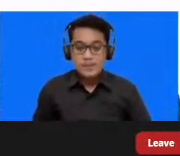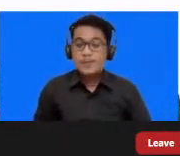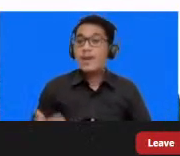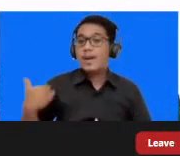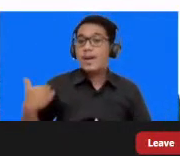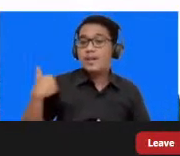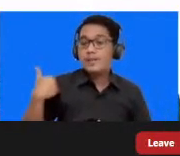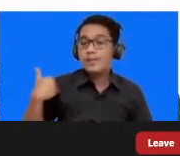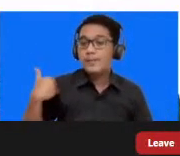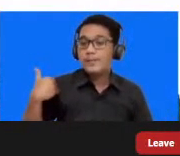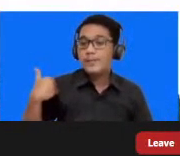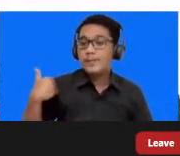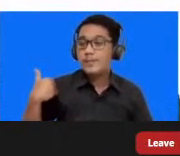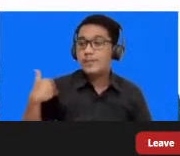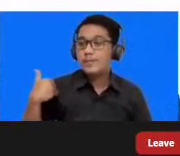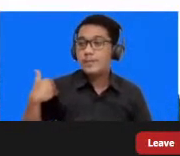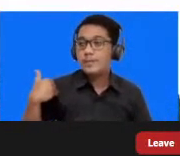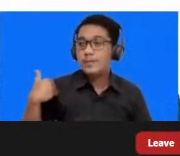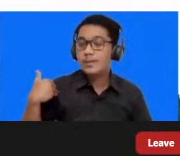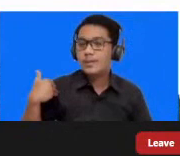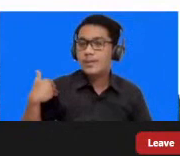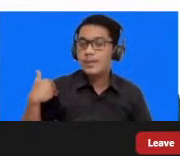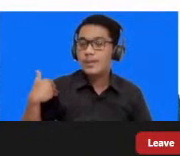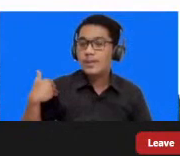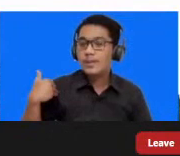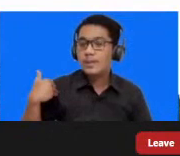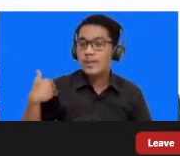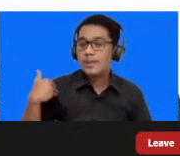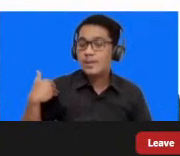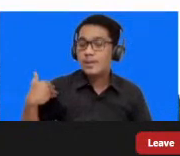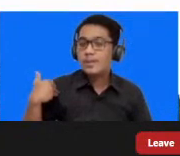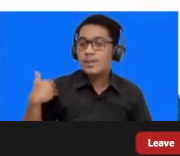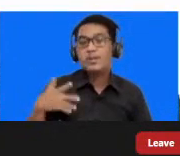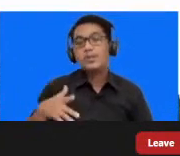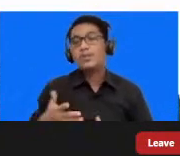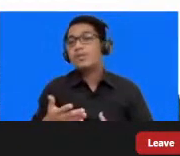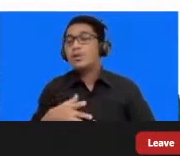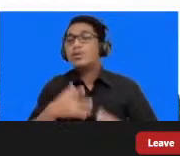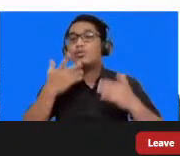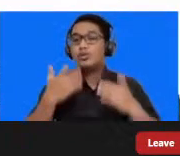clear mentioning that how women should be involved